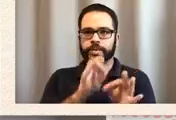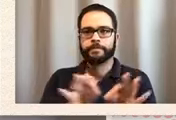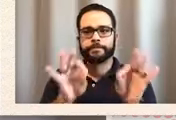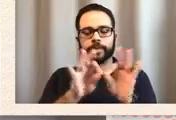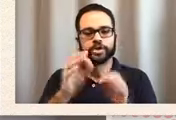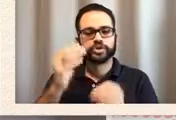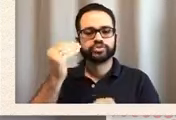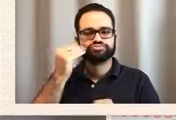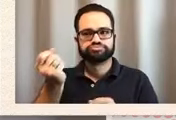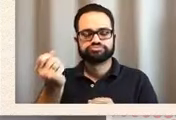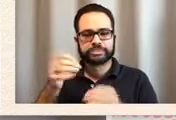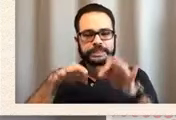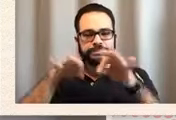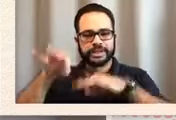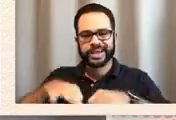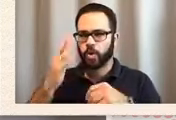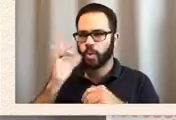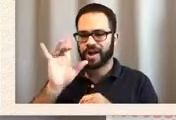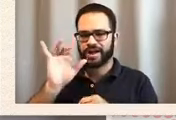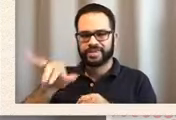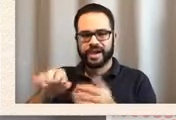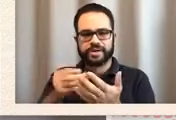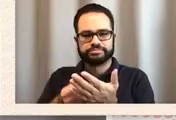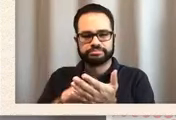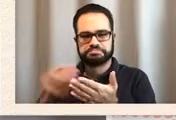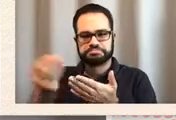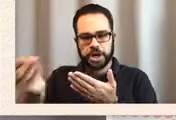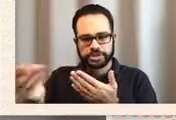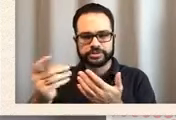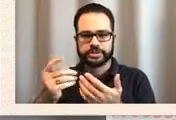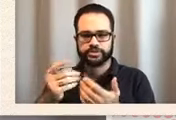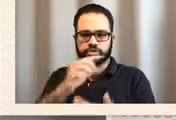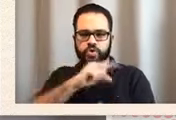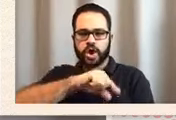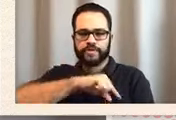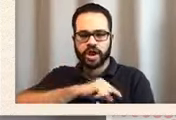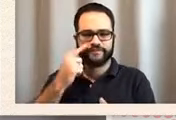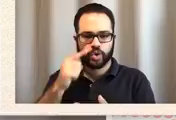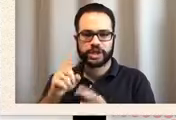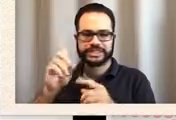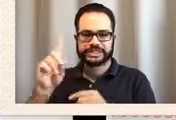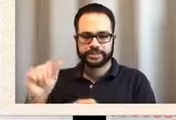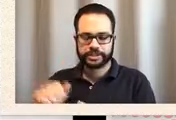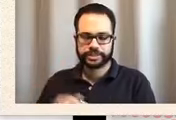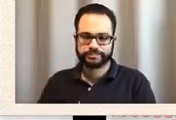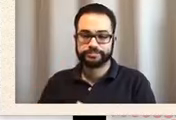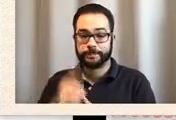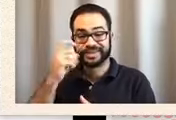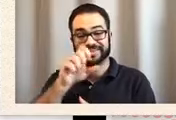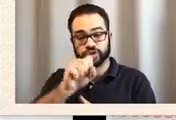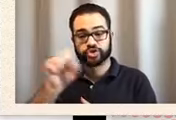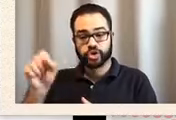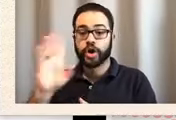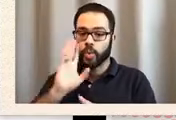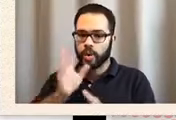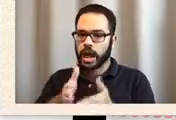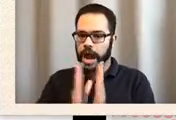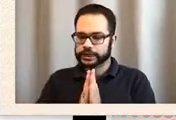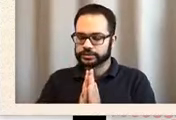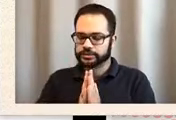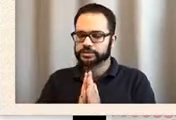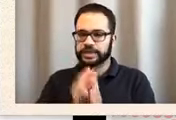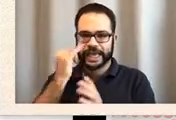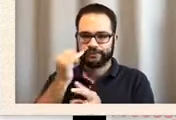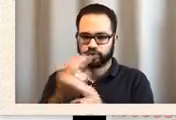expense is a qualified disability expense. Social Security would ask if you're on SSI. And here's that example I was talking about. So